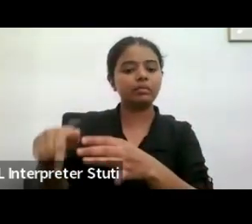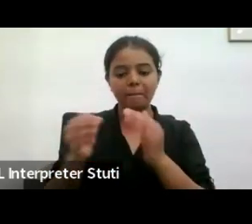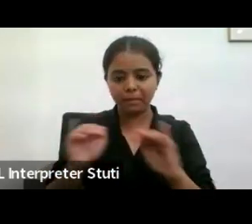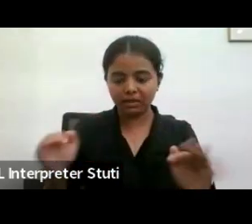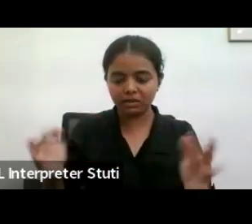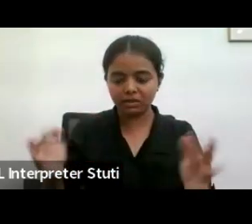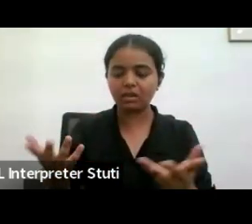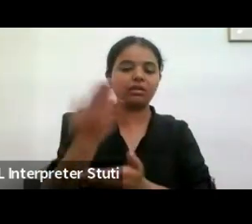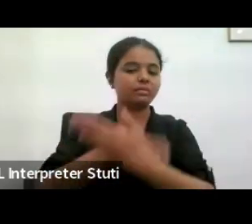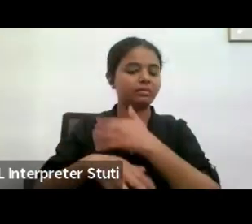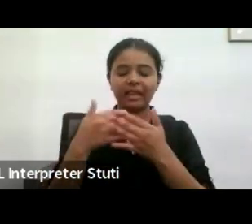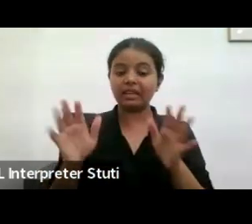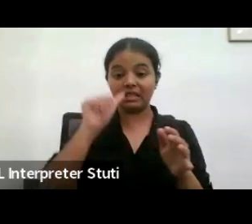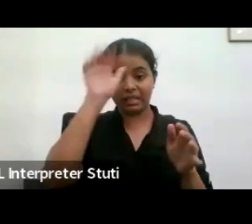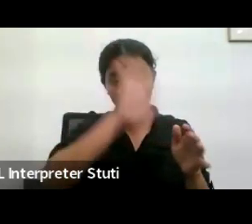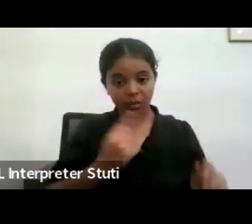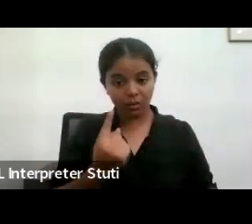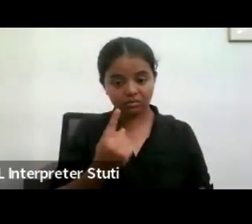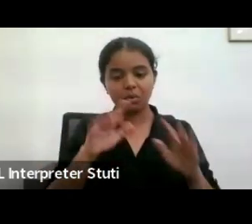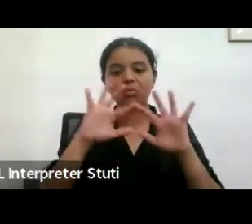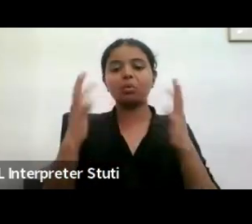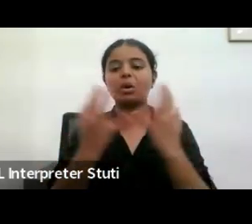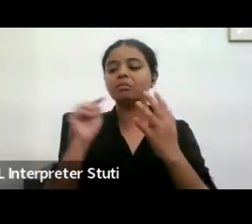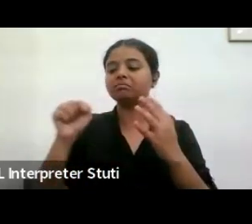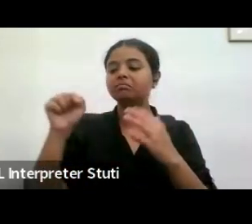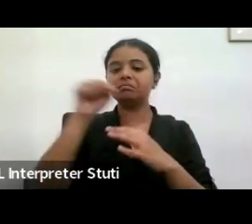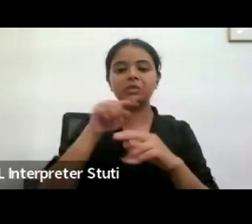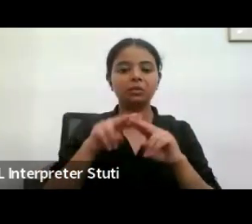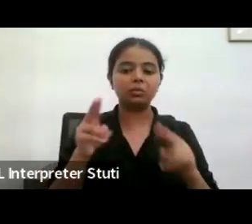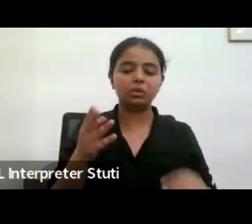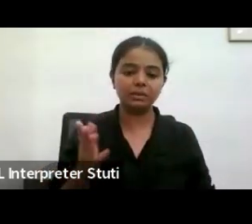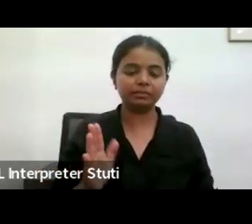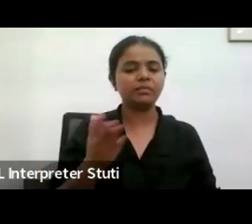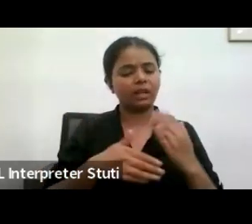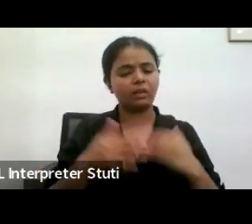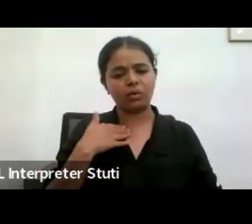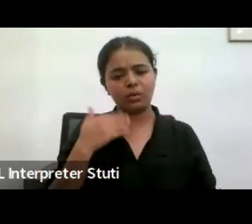across the world. And as we know that this